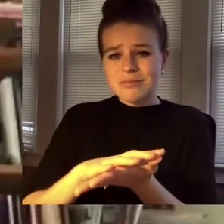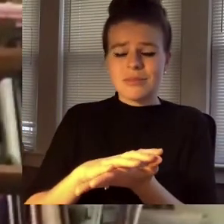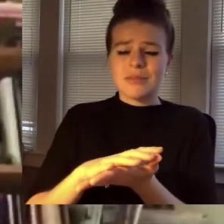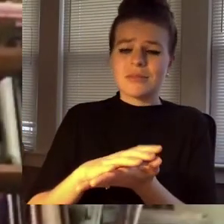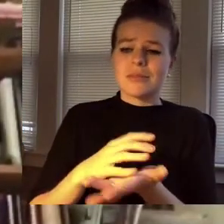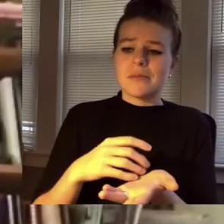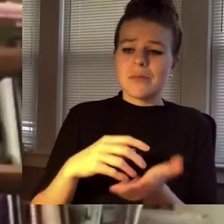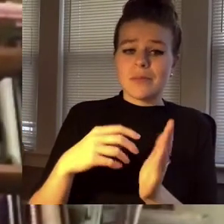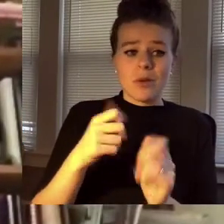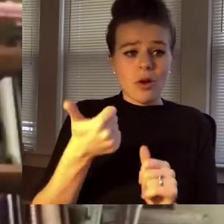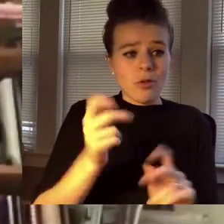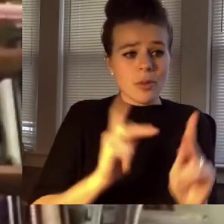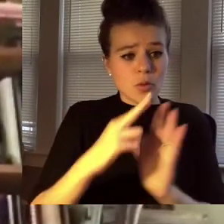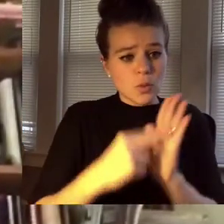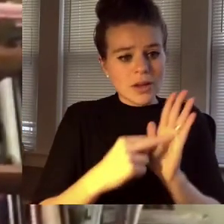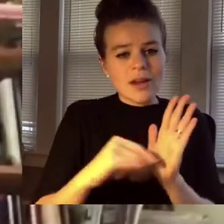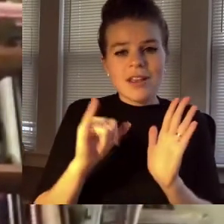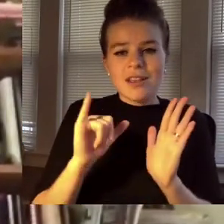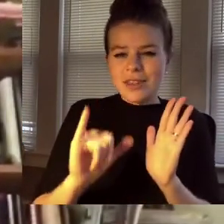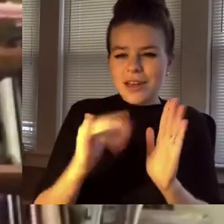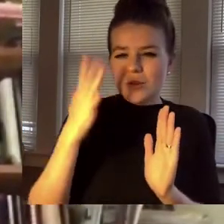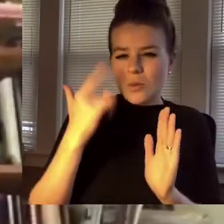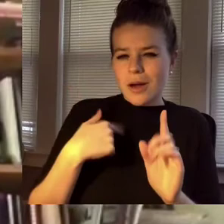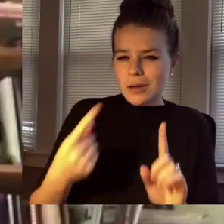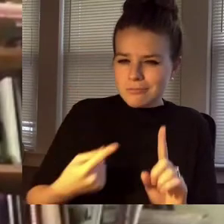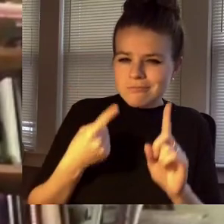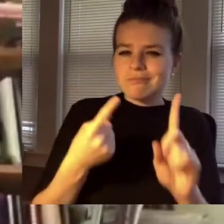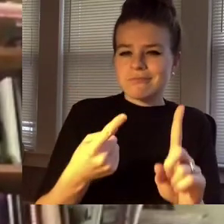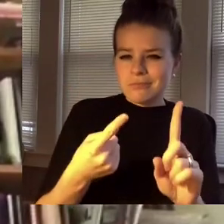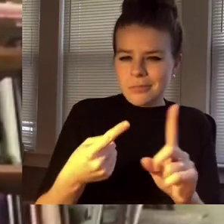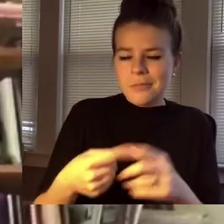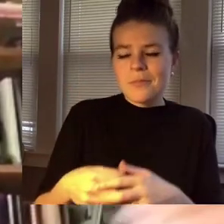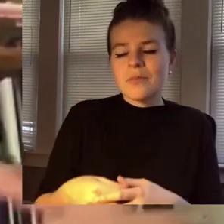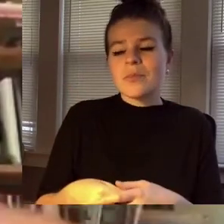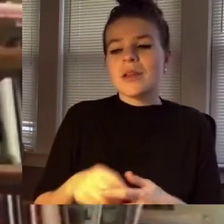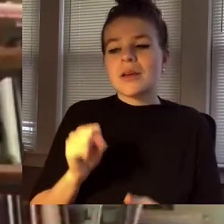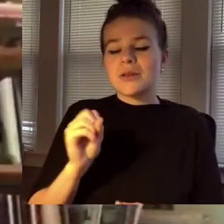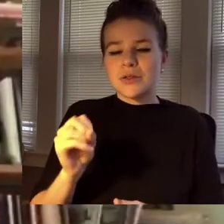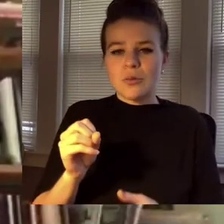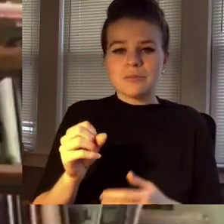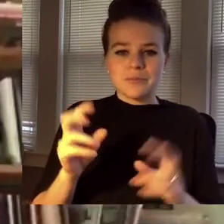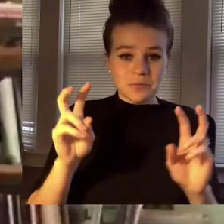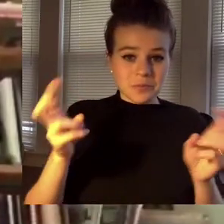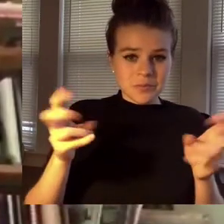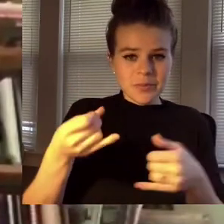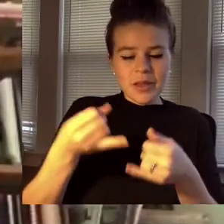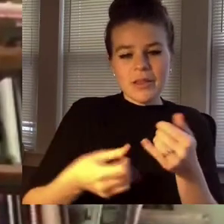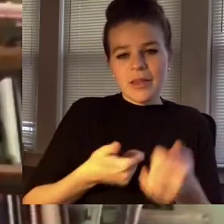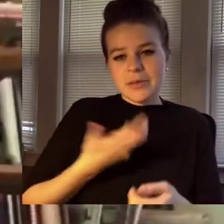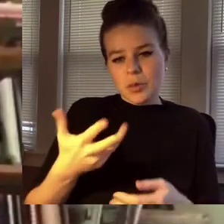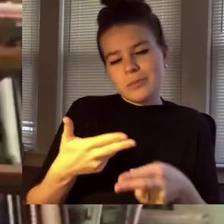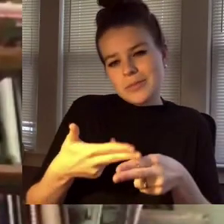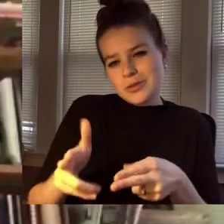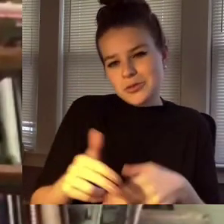and to be read. That's what it's about for me and continues to be. So here we go. Last poem. It's short enough.